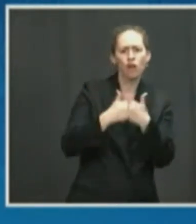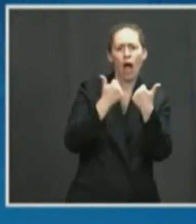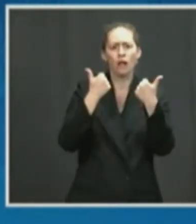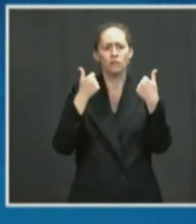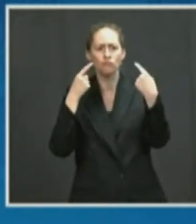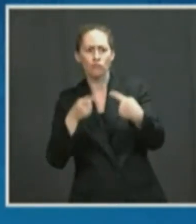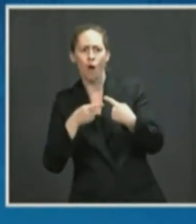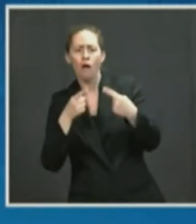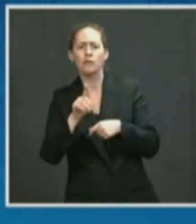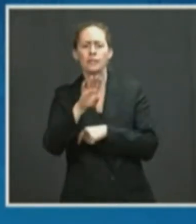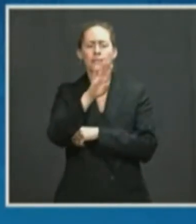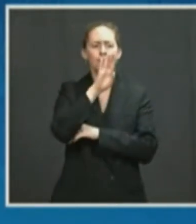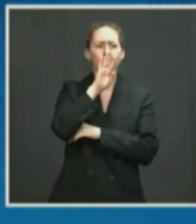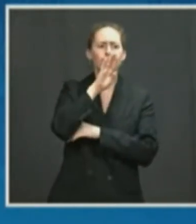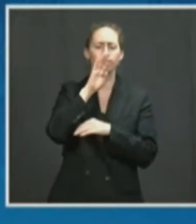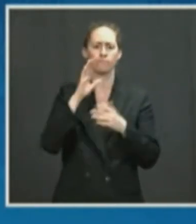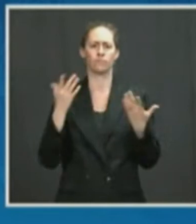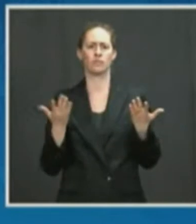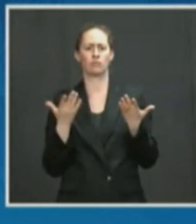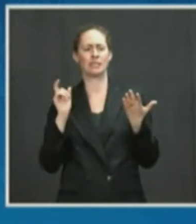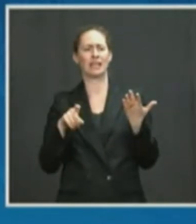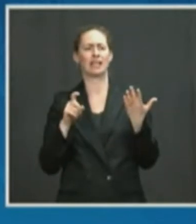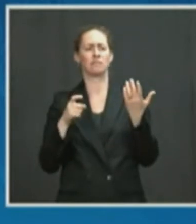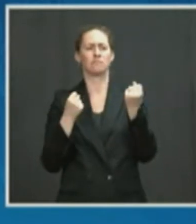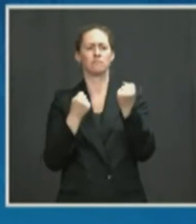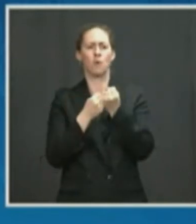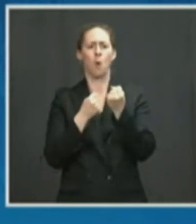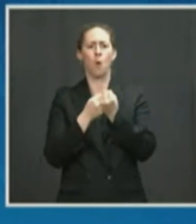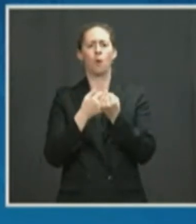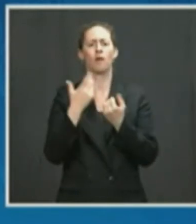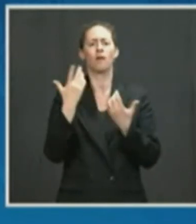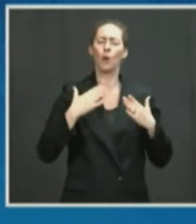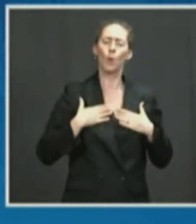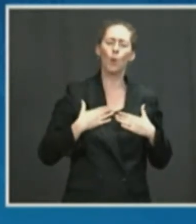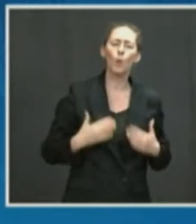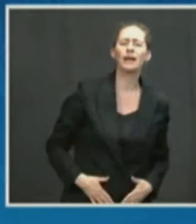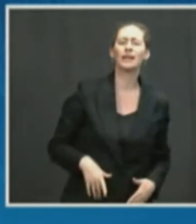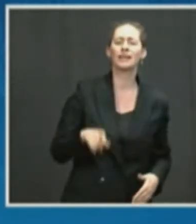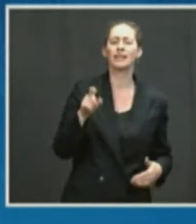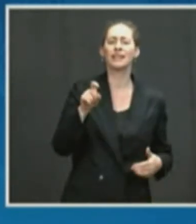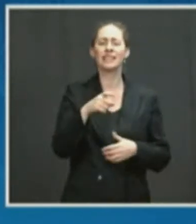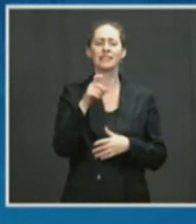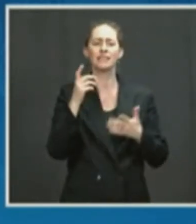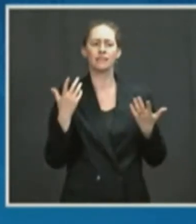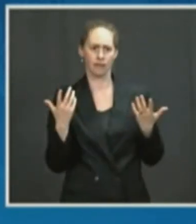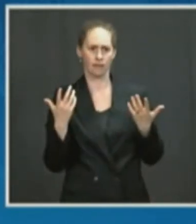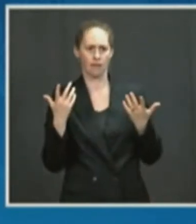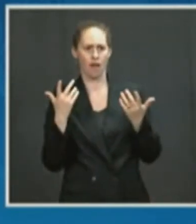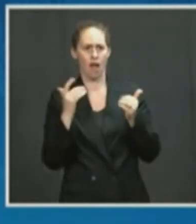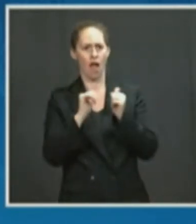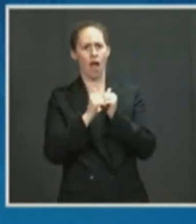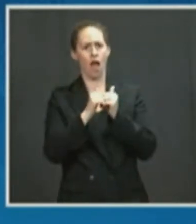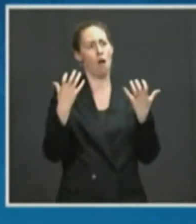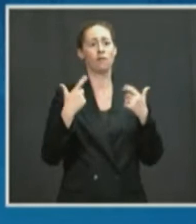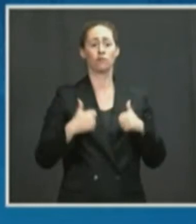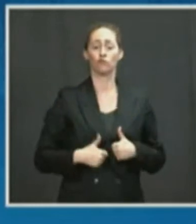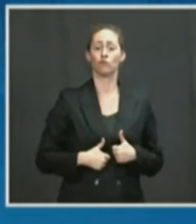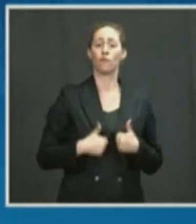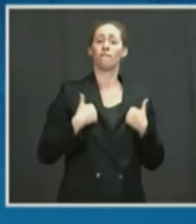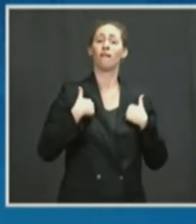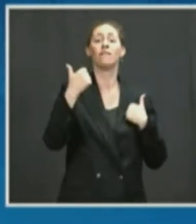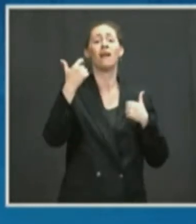the resources that any human being needs to be able to survive, much less thrive. So that